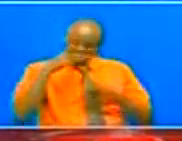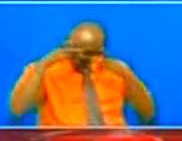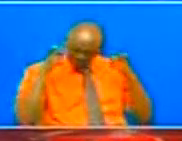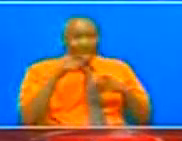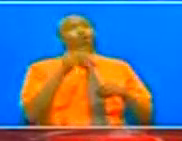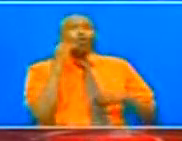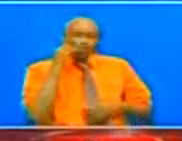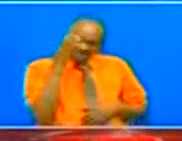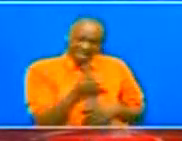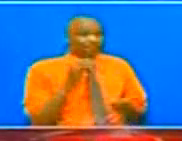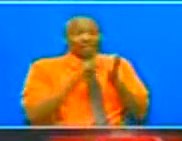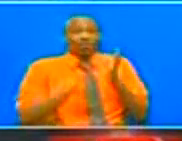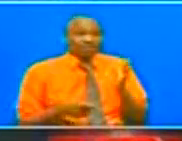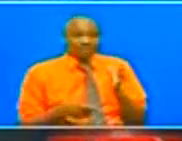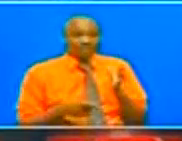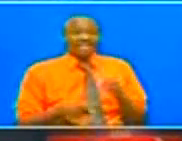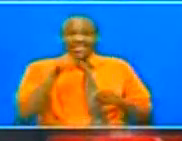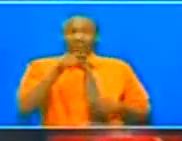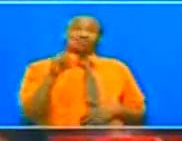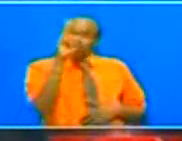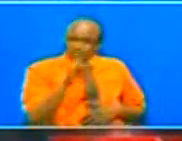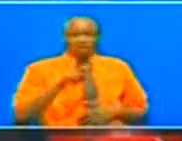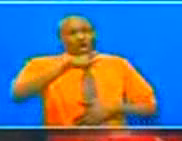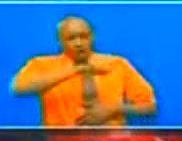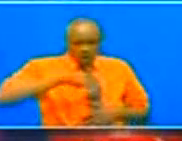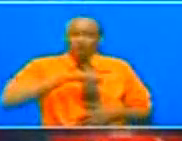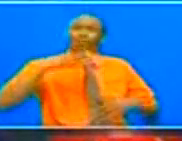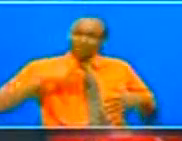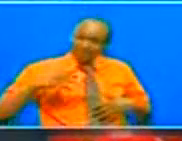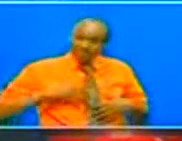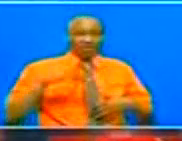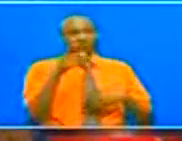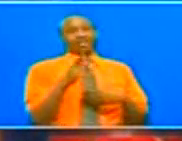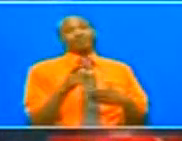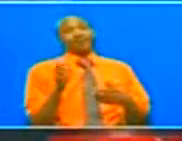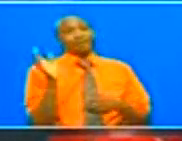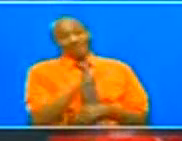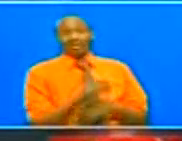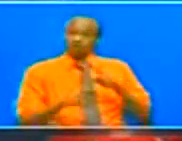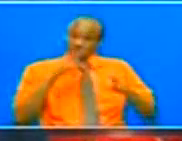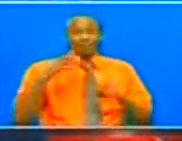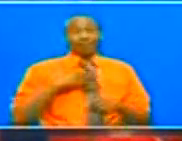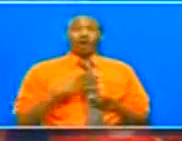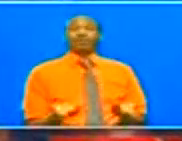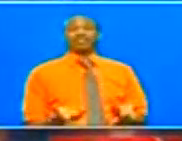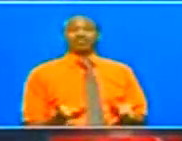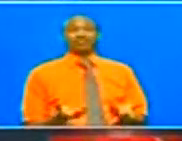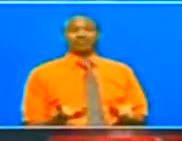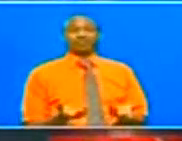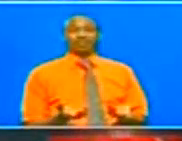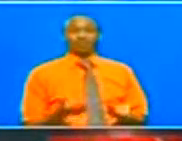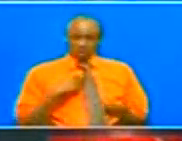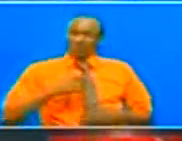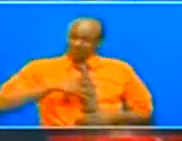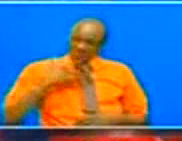mean, homegrown means they use the local people and train them and then come back to kill our people. Mm-hmm. So we